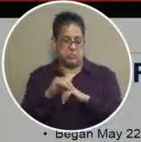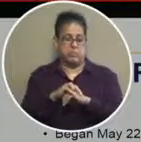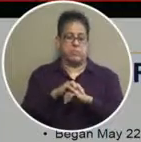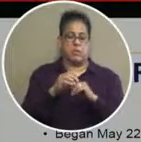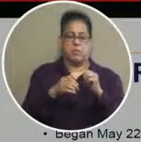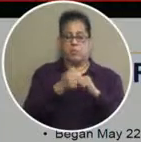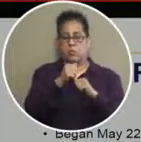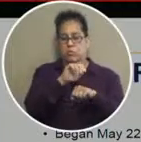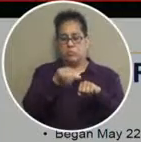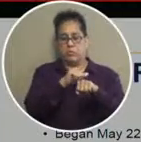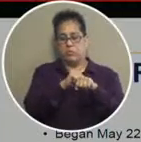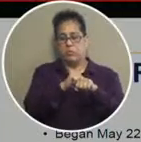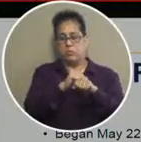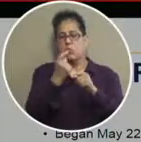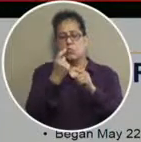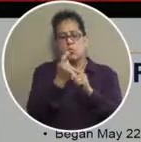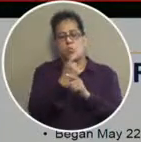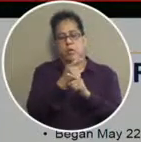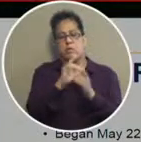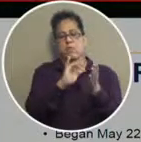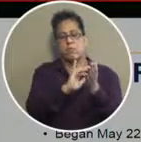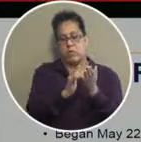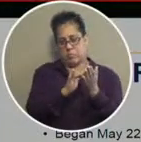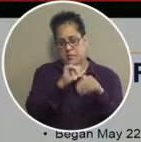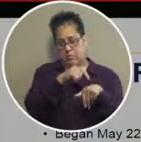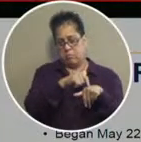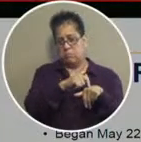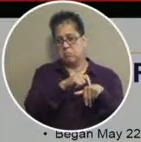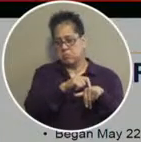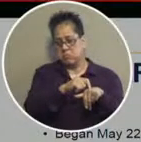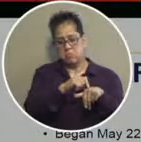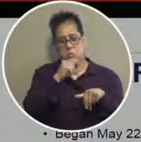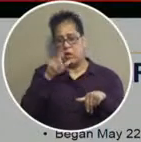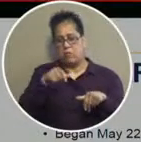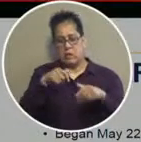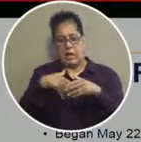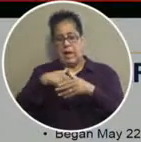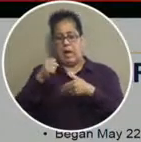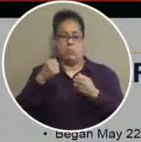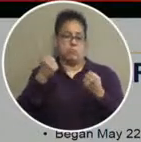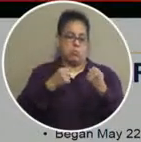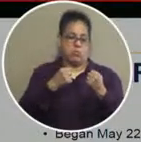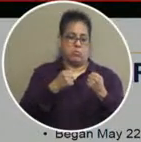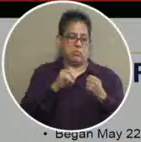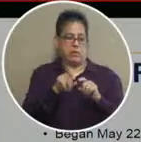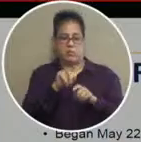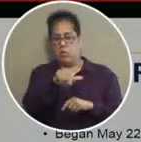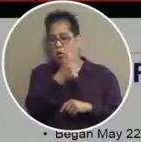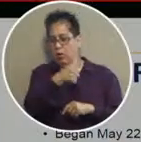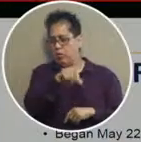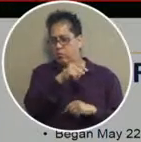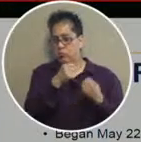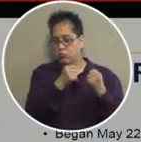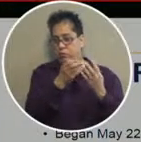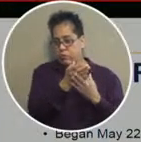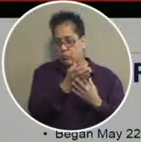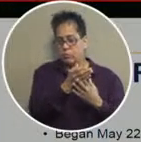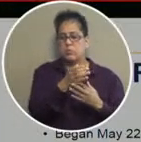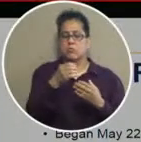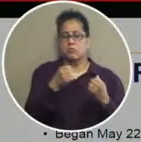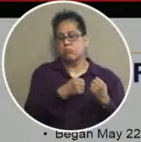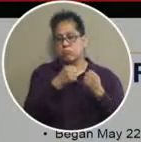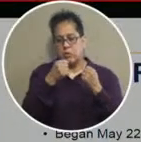appointments, they're offered during regular pharmacy hours, and you don't get out of your car like you do with the rest of the drive-throughs. You drive